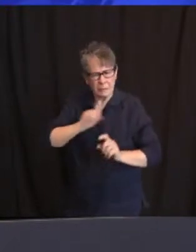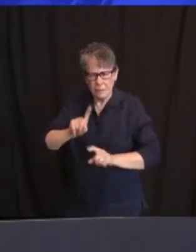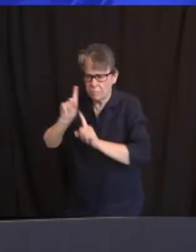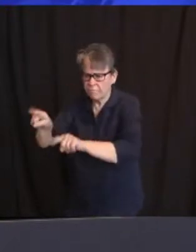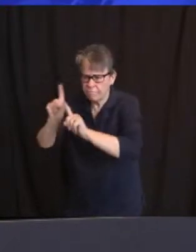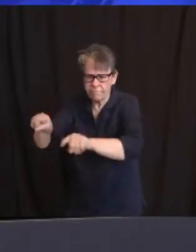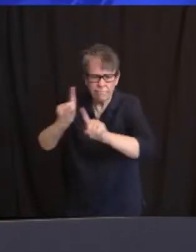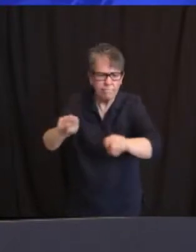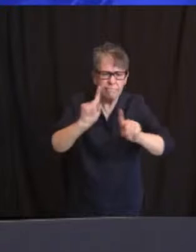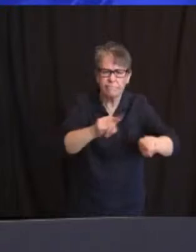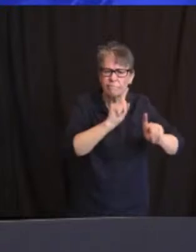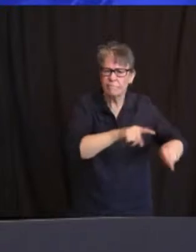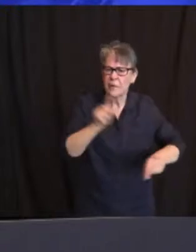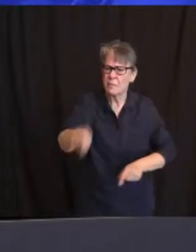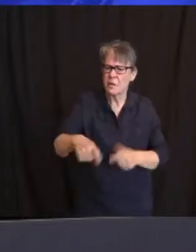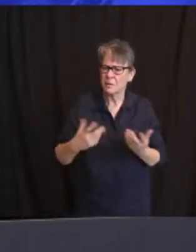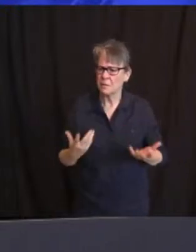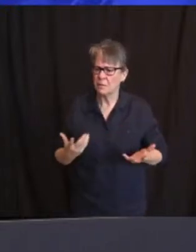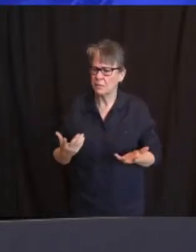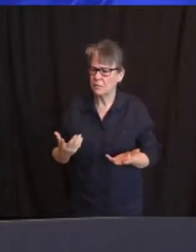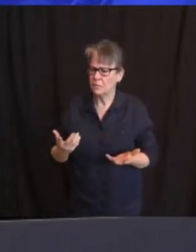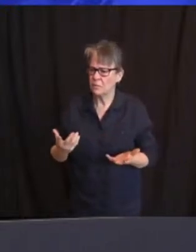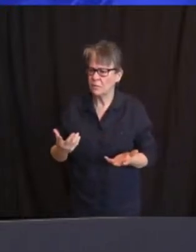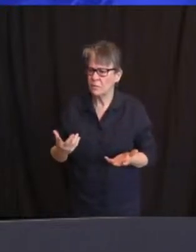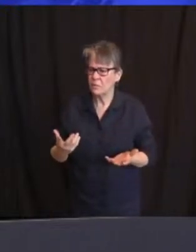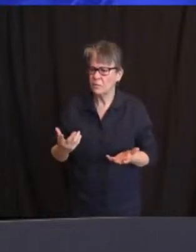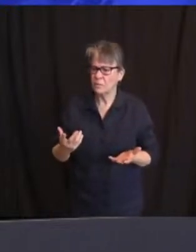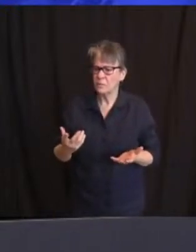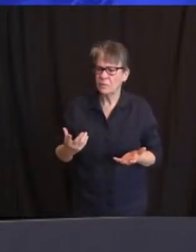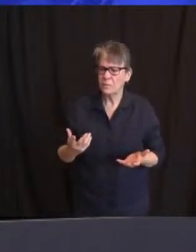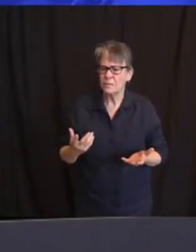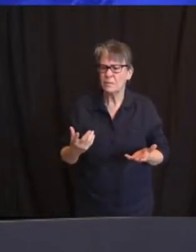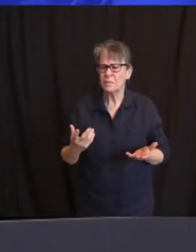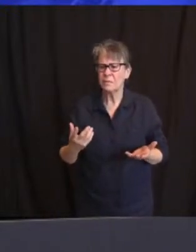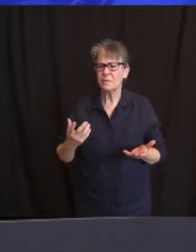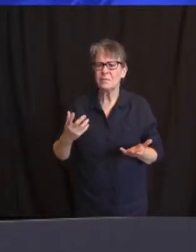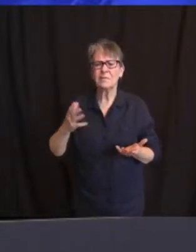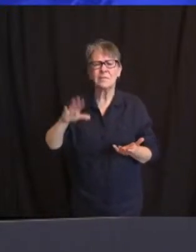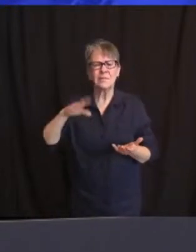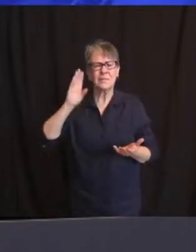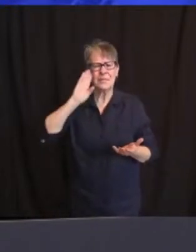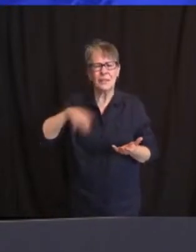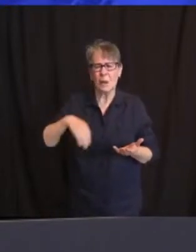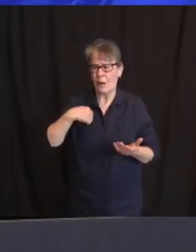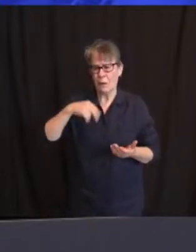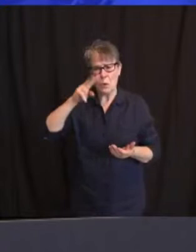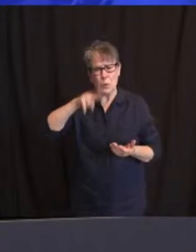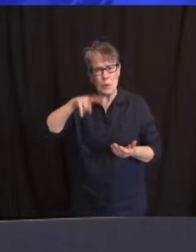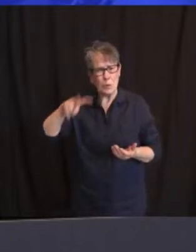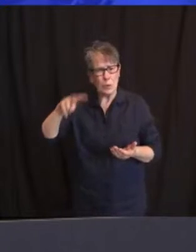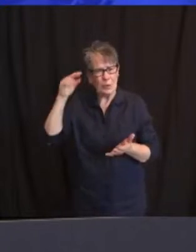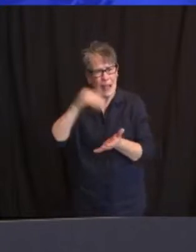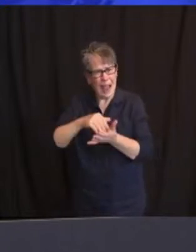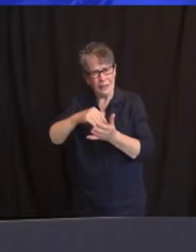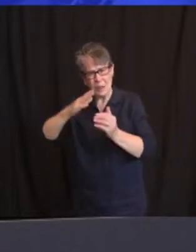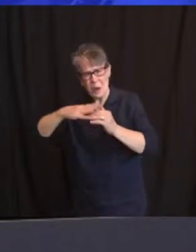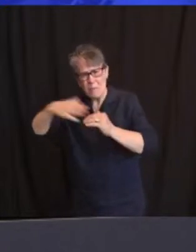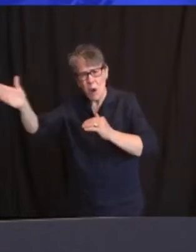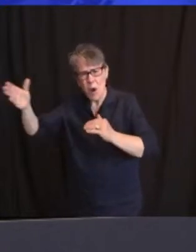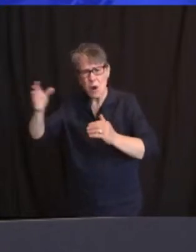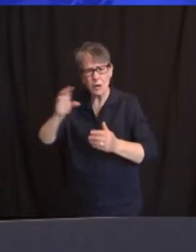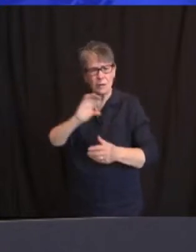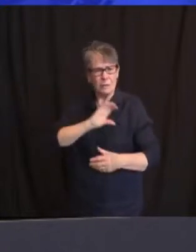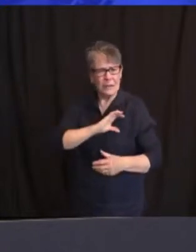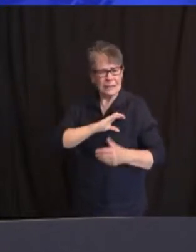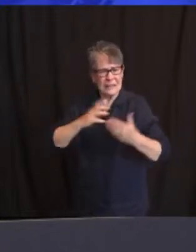the first law enforcement officer ever killed in the United States in 1791 when he was stabbed trying to